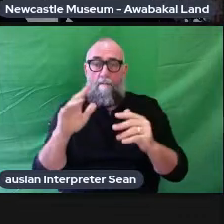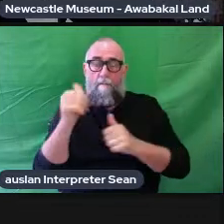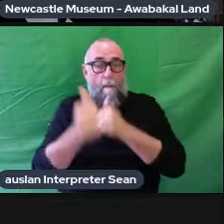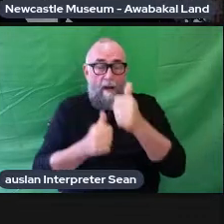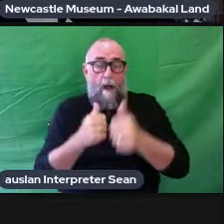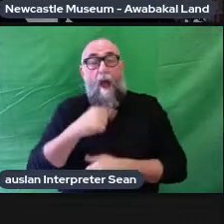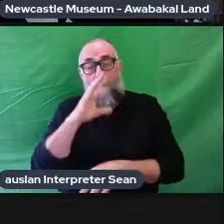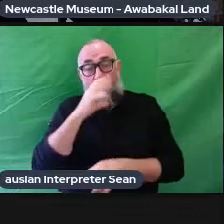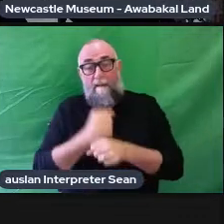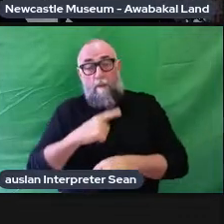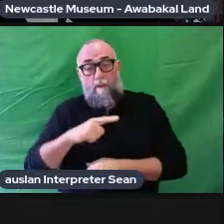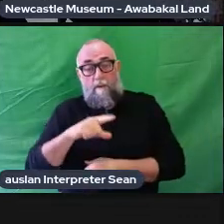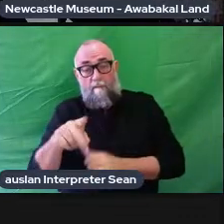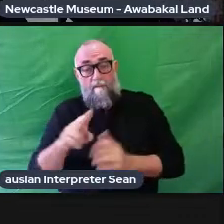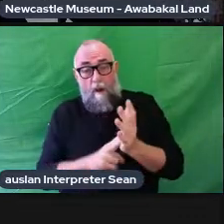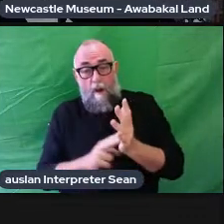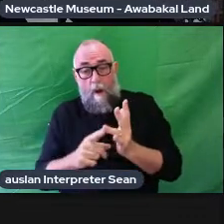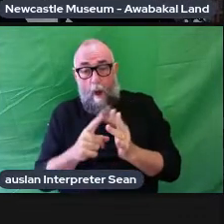please.